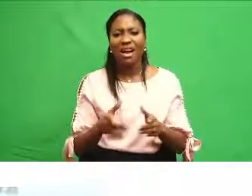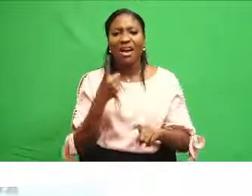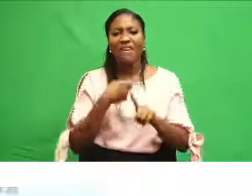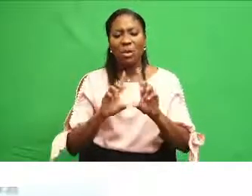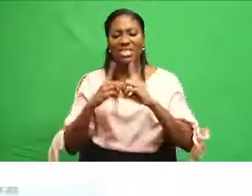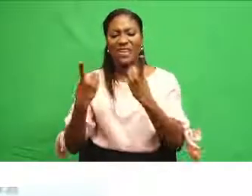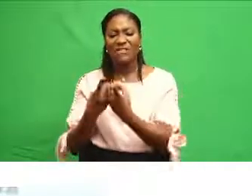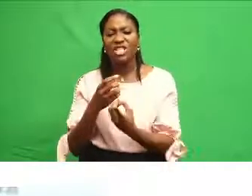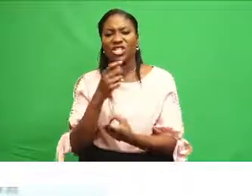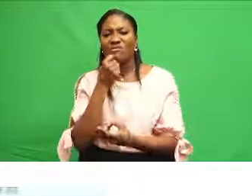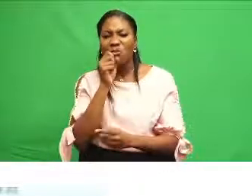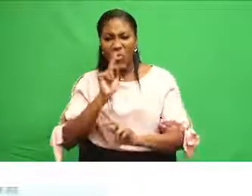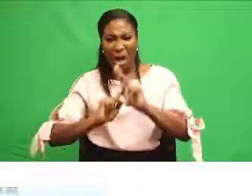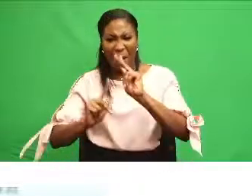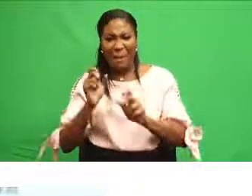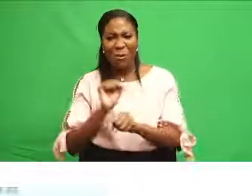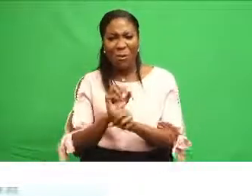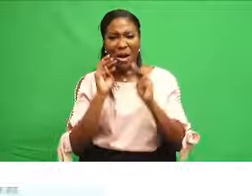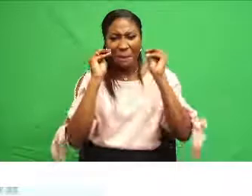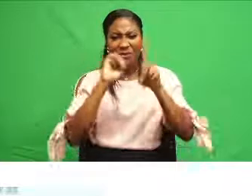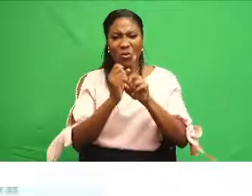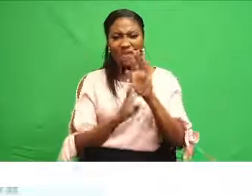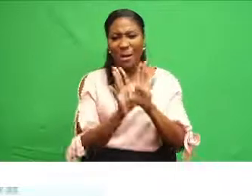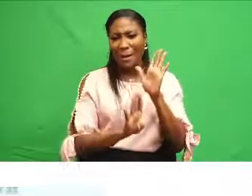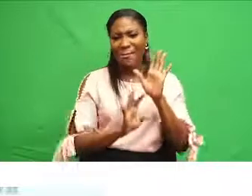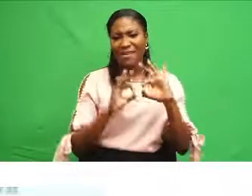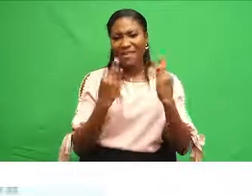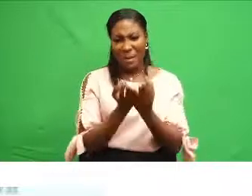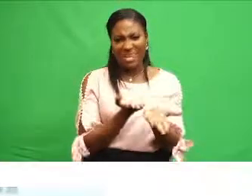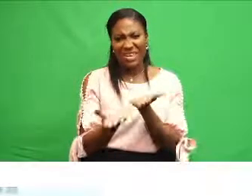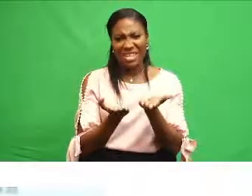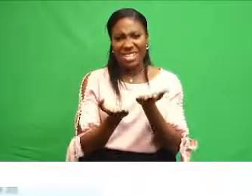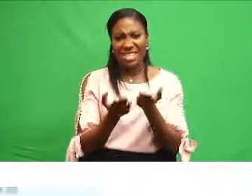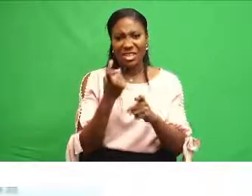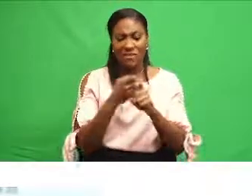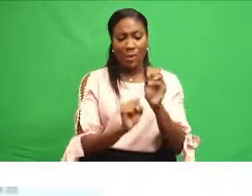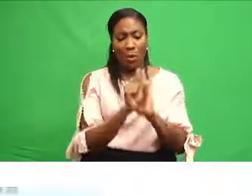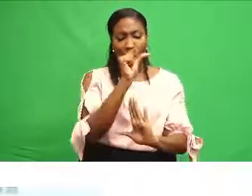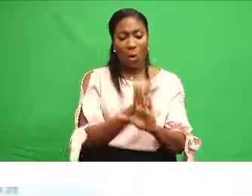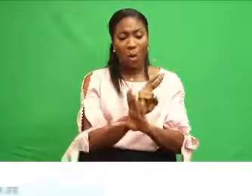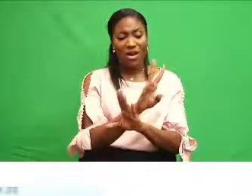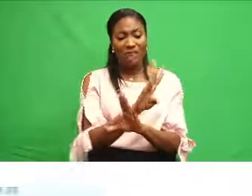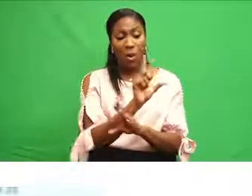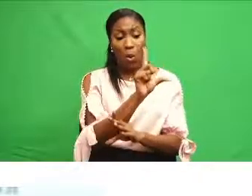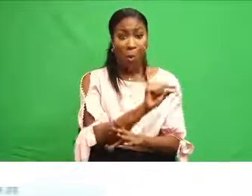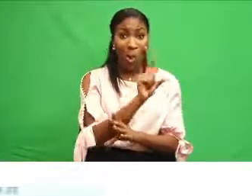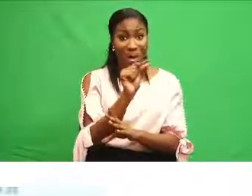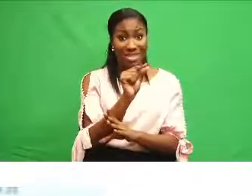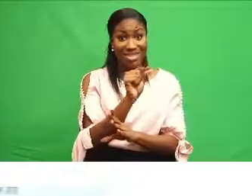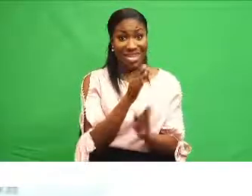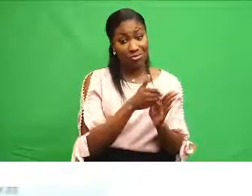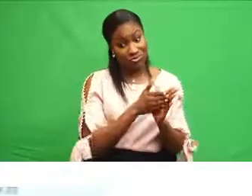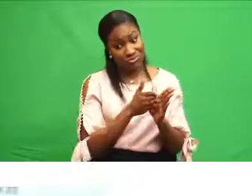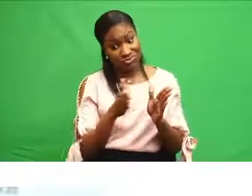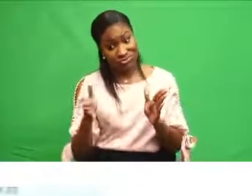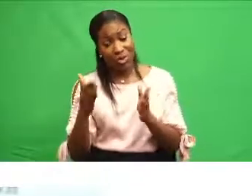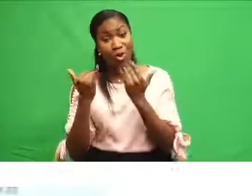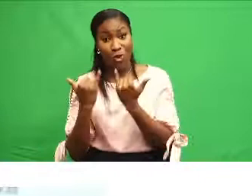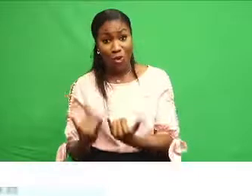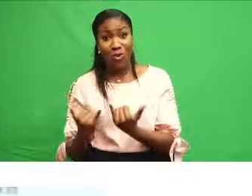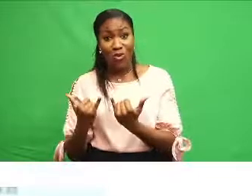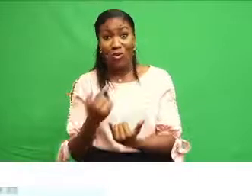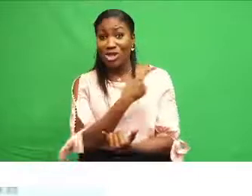in the Ministry of Social Development and Family Services from August 24th, 2020 to present. She